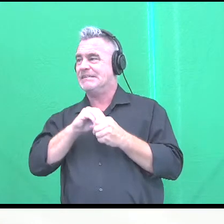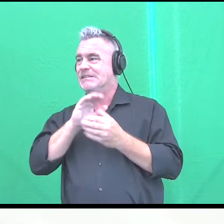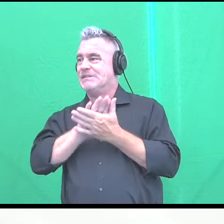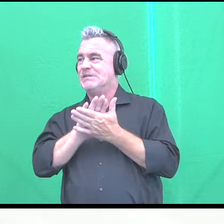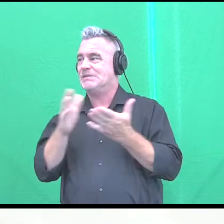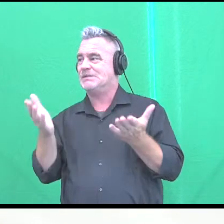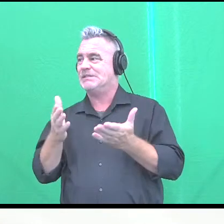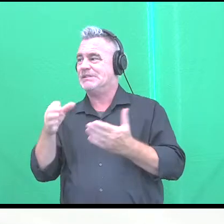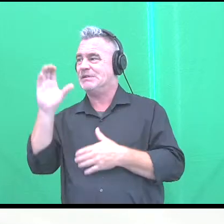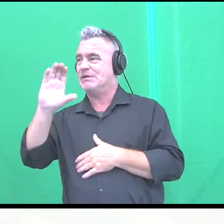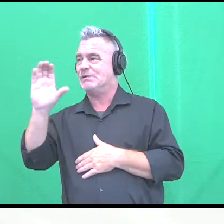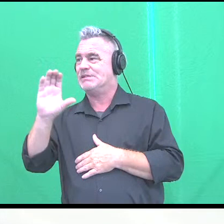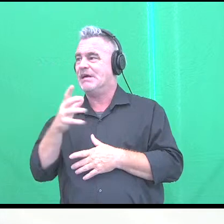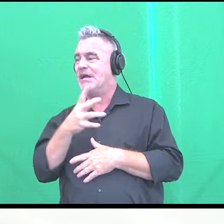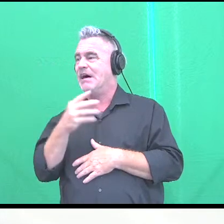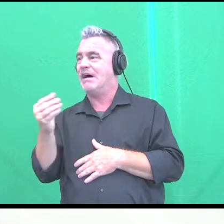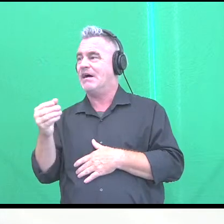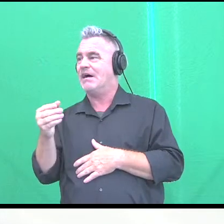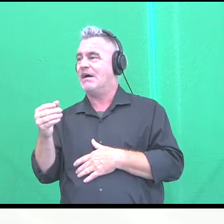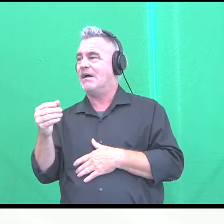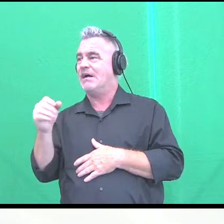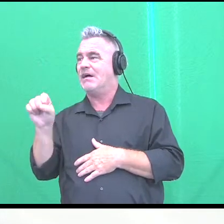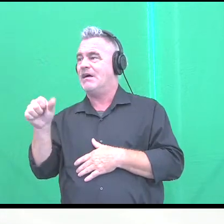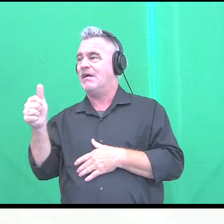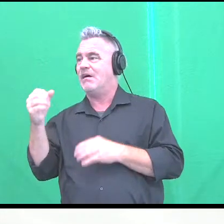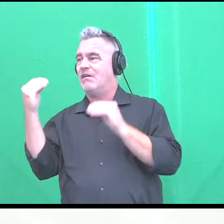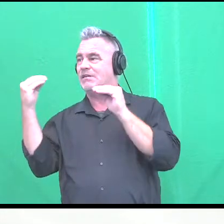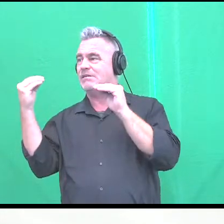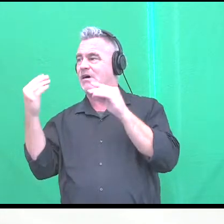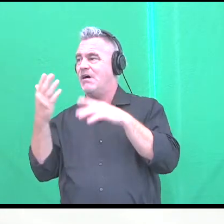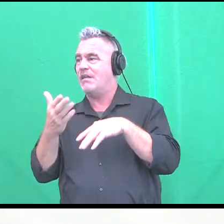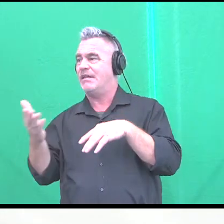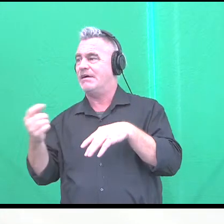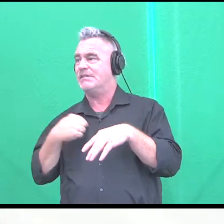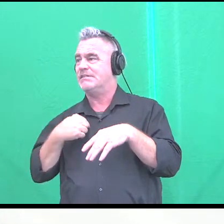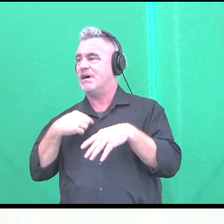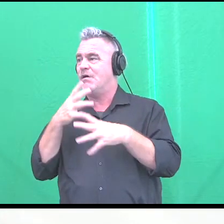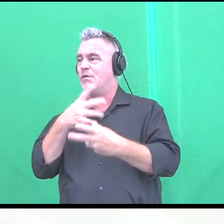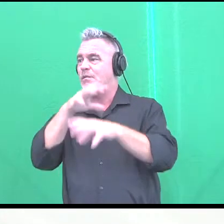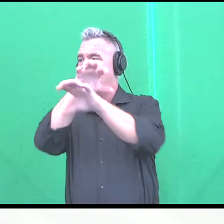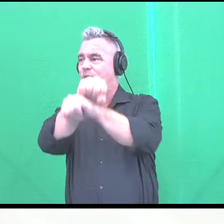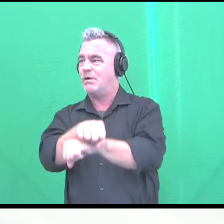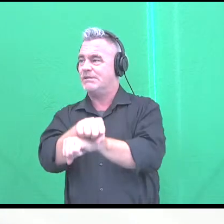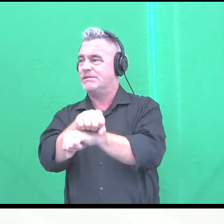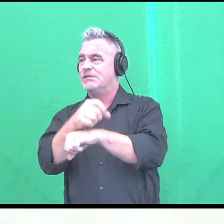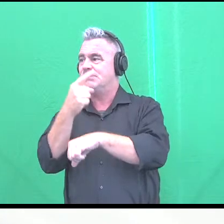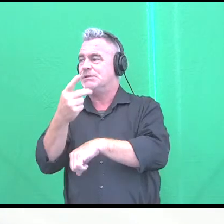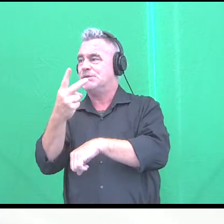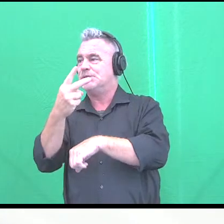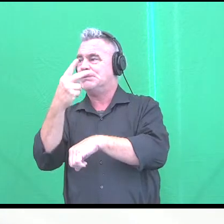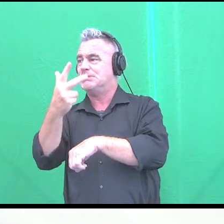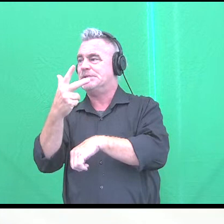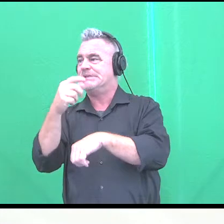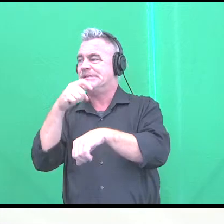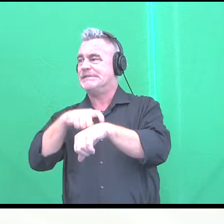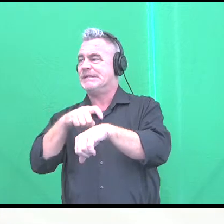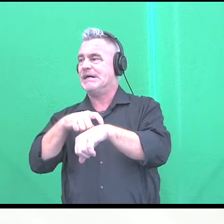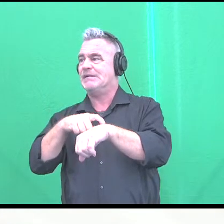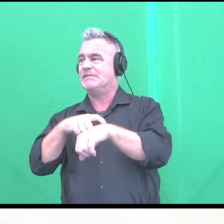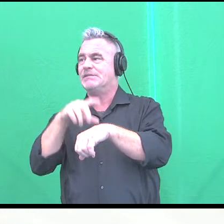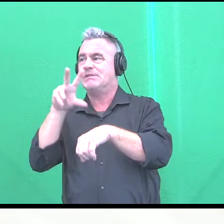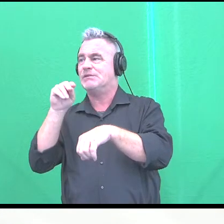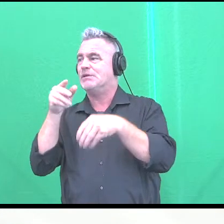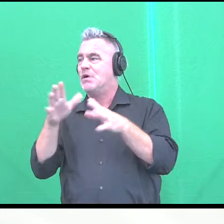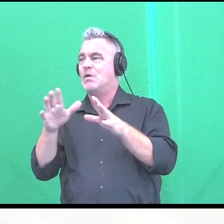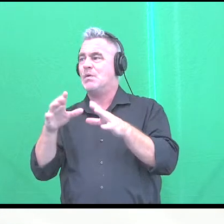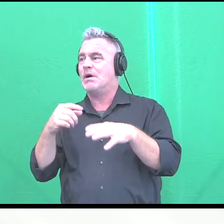in Coachella and the things that are, being taught, I know I probably would have been arrested at least 3 or 4 times because there's just no way this could happen under